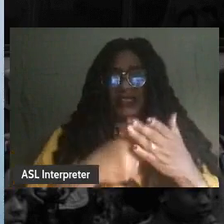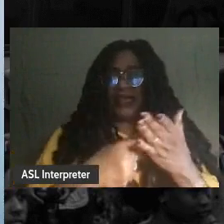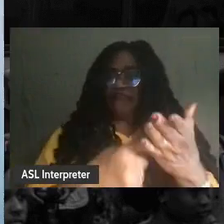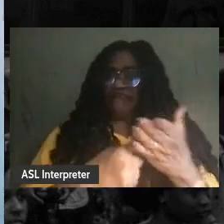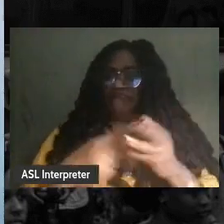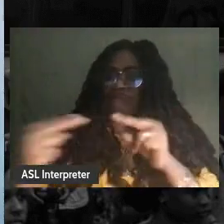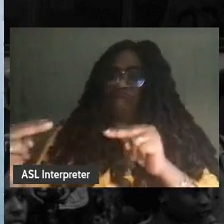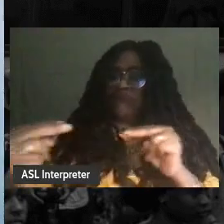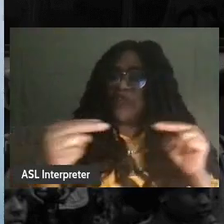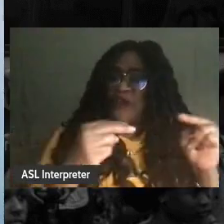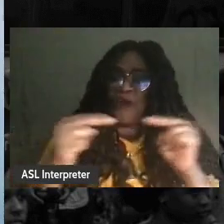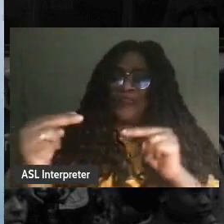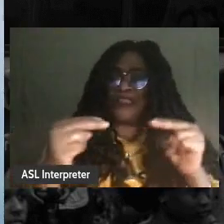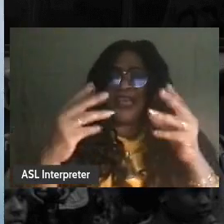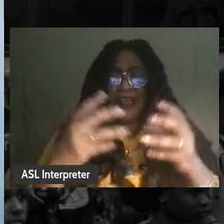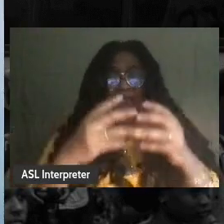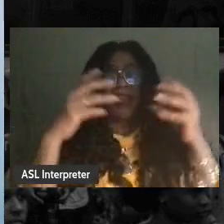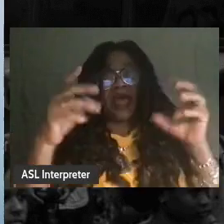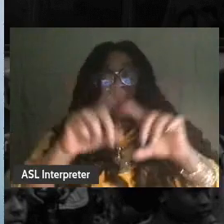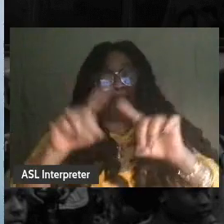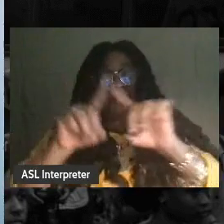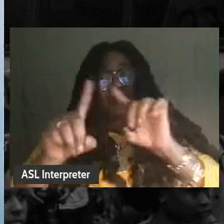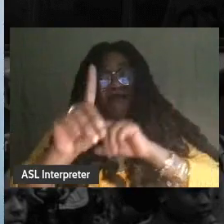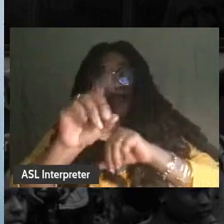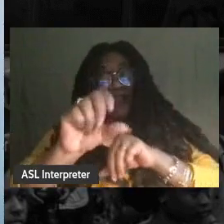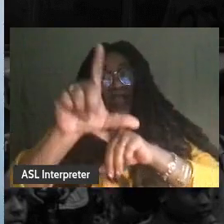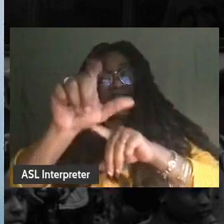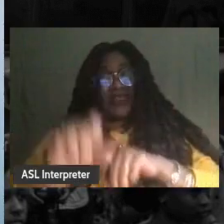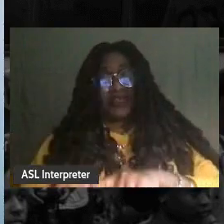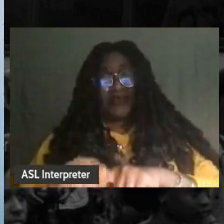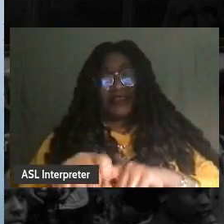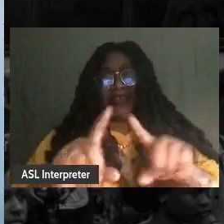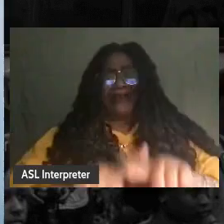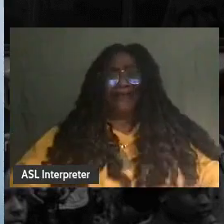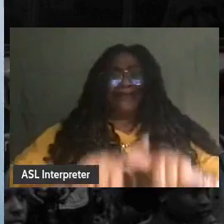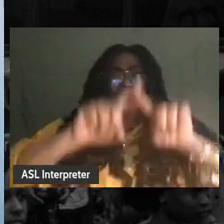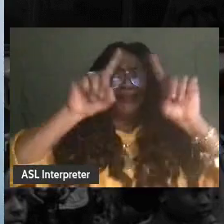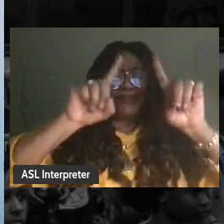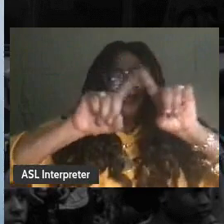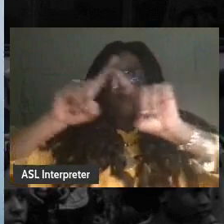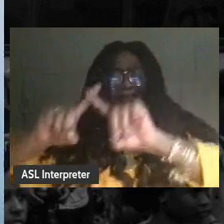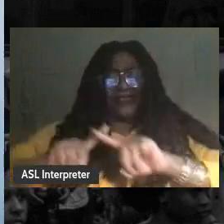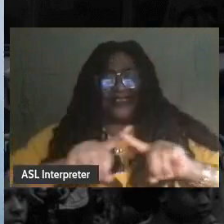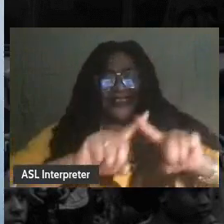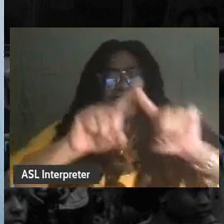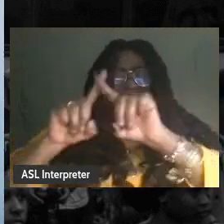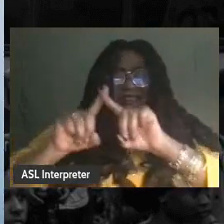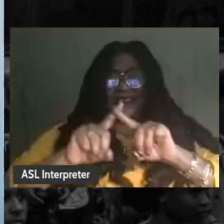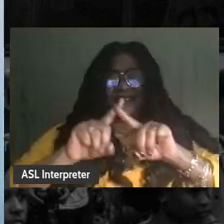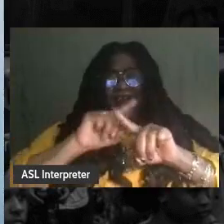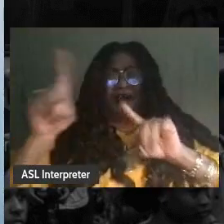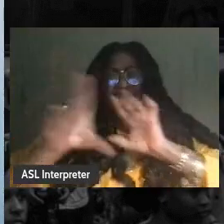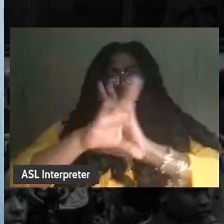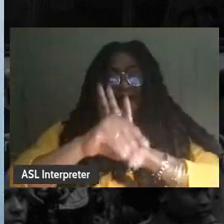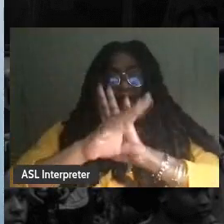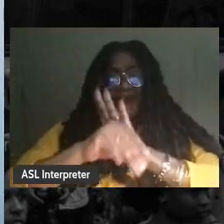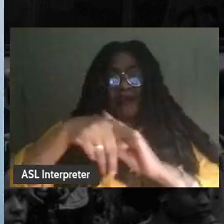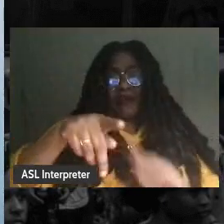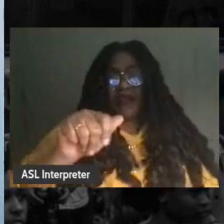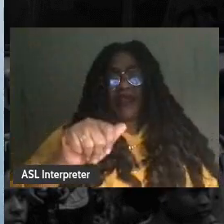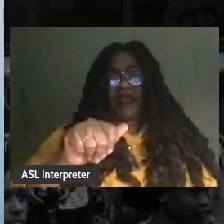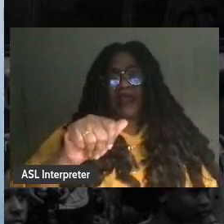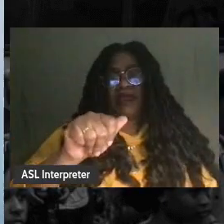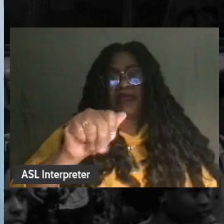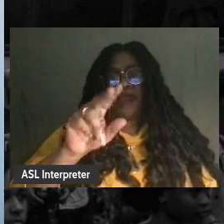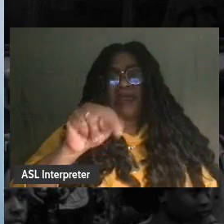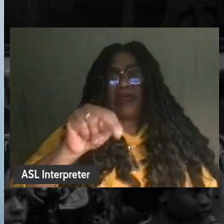deals, and juried on an array of film festival panels. As part of this workshop series, we are